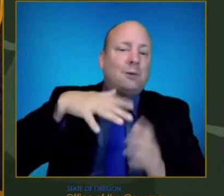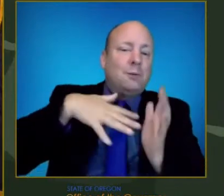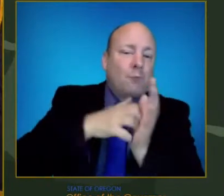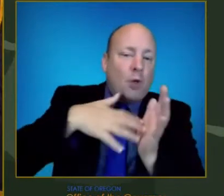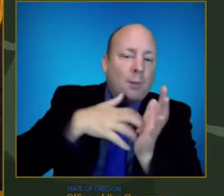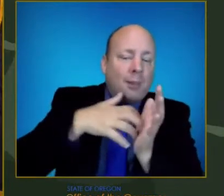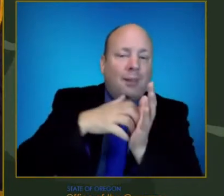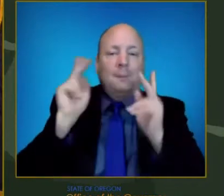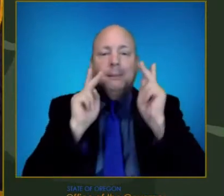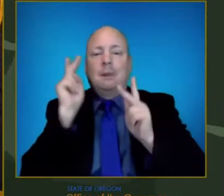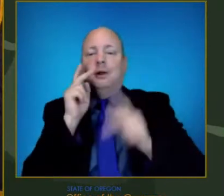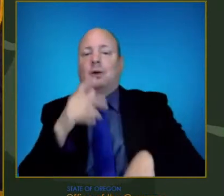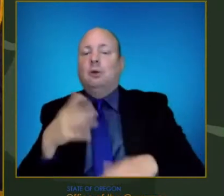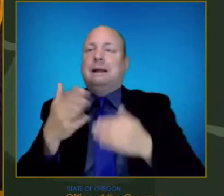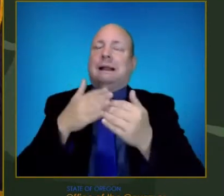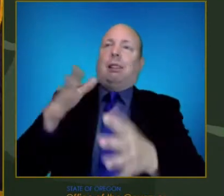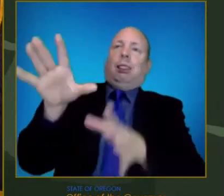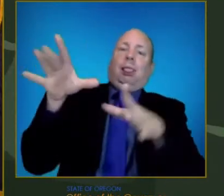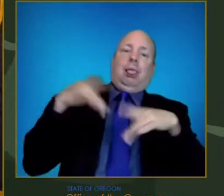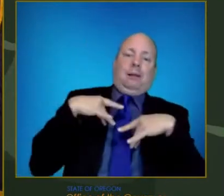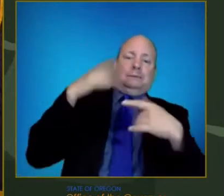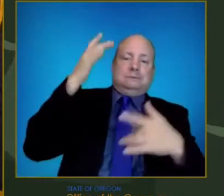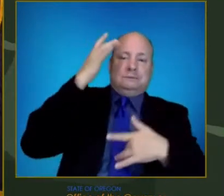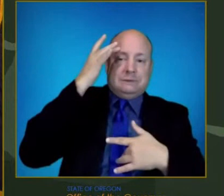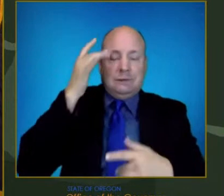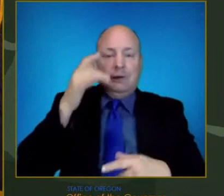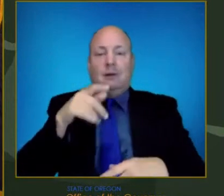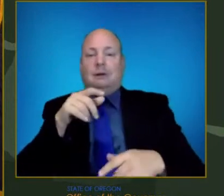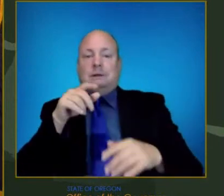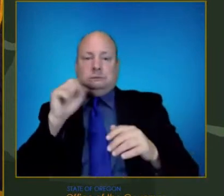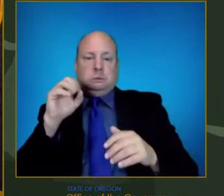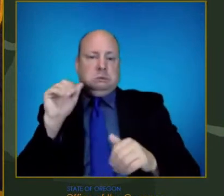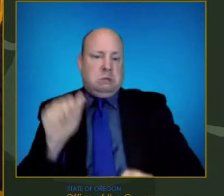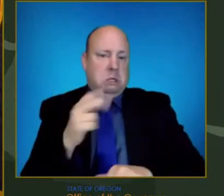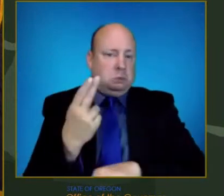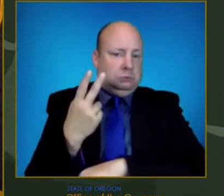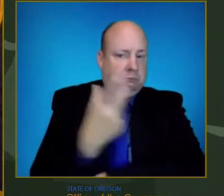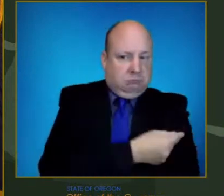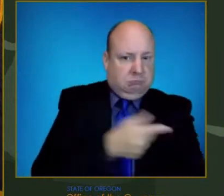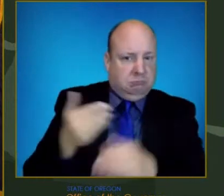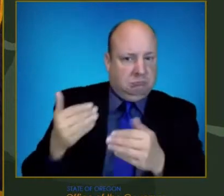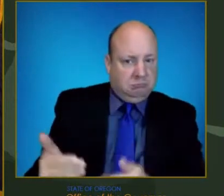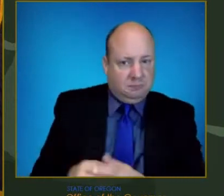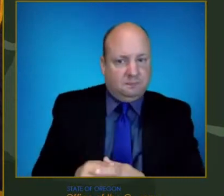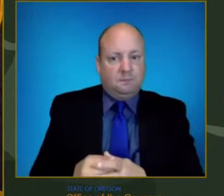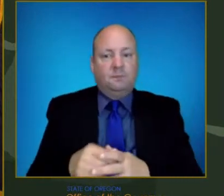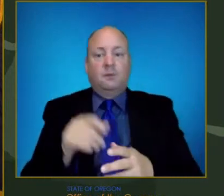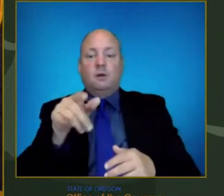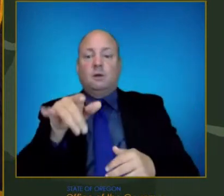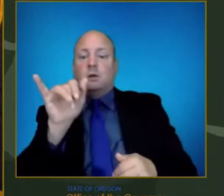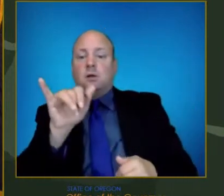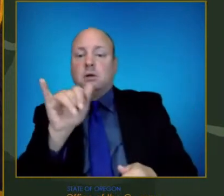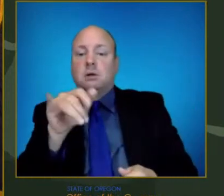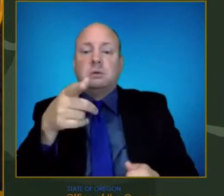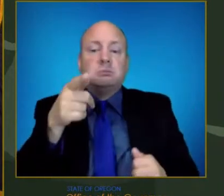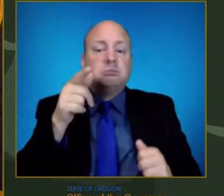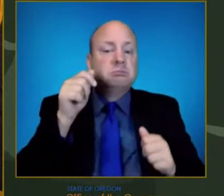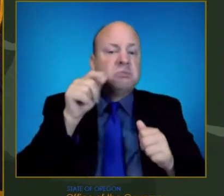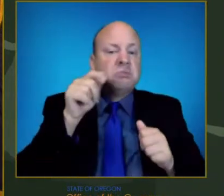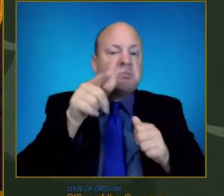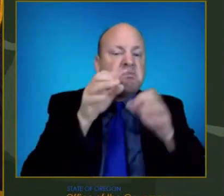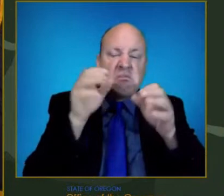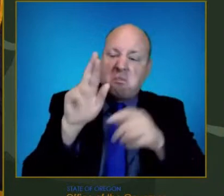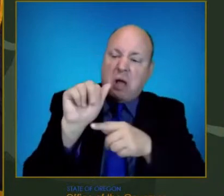to occupational or institutional setting. Director Banks will go into more detail. If you're in one of